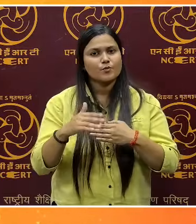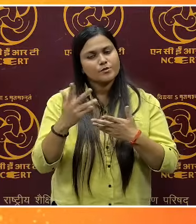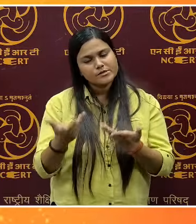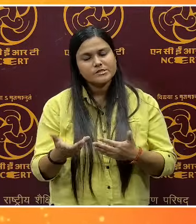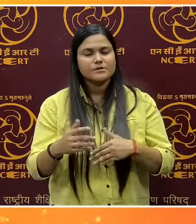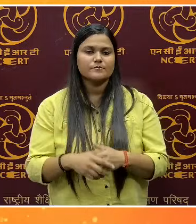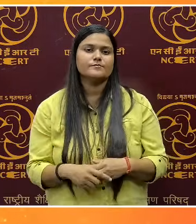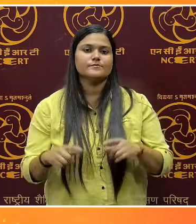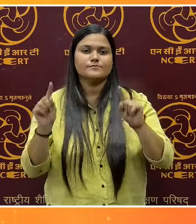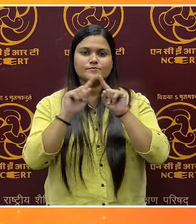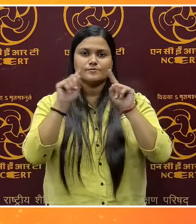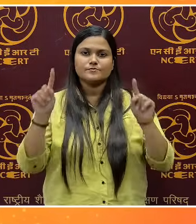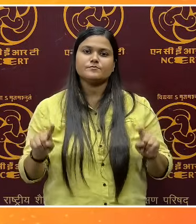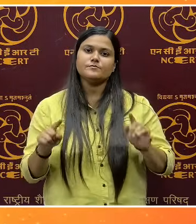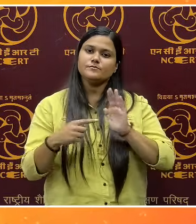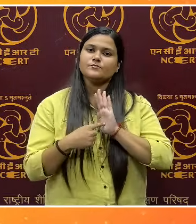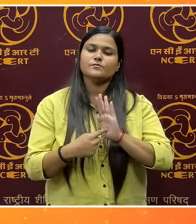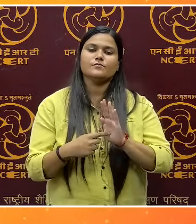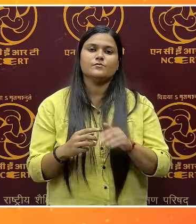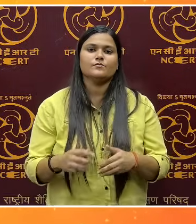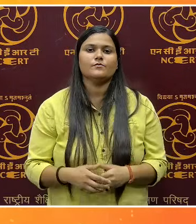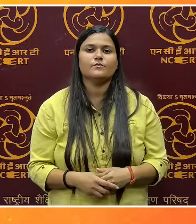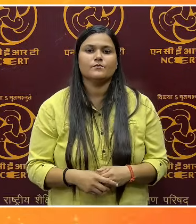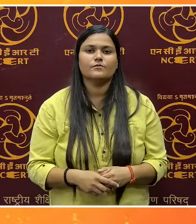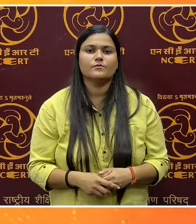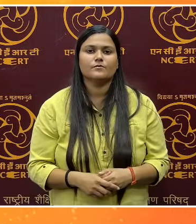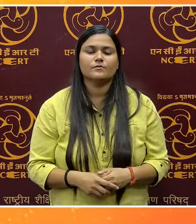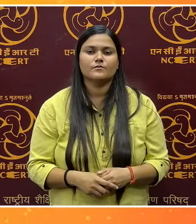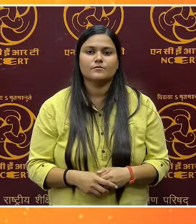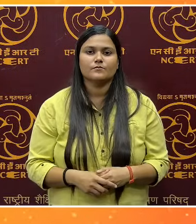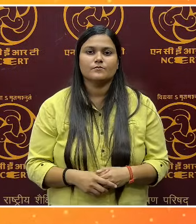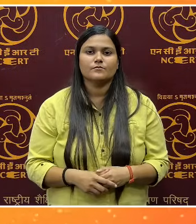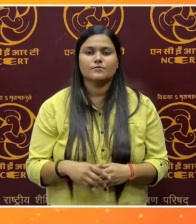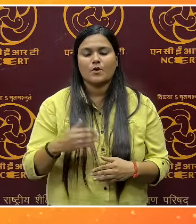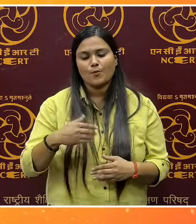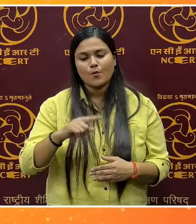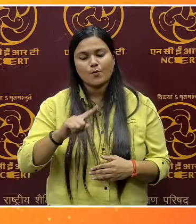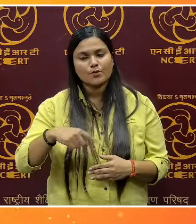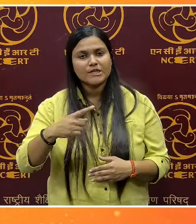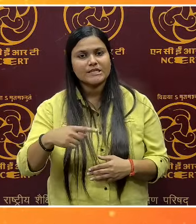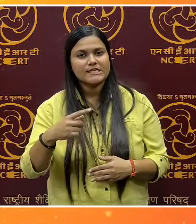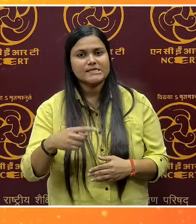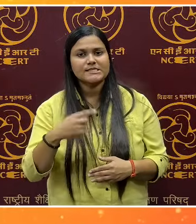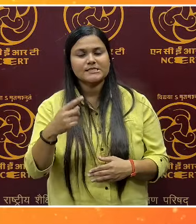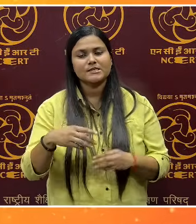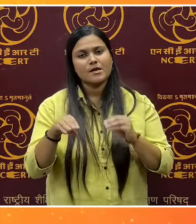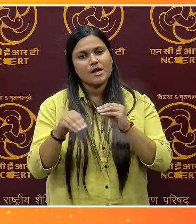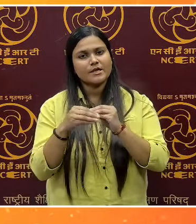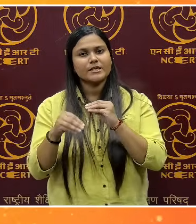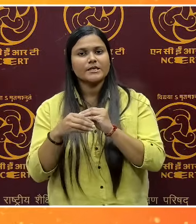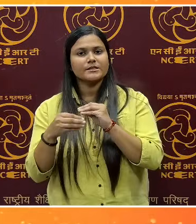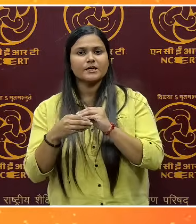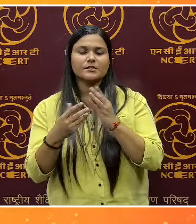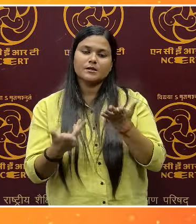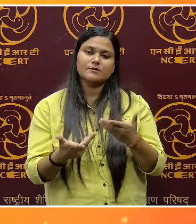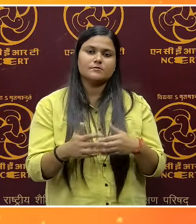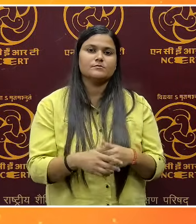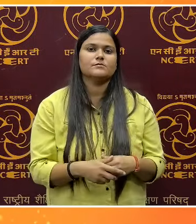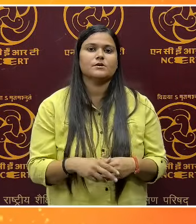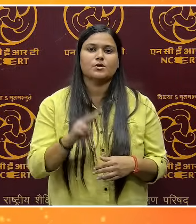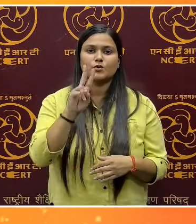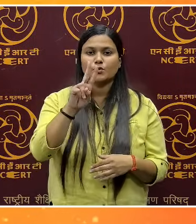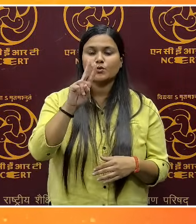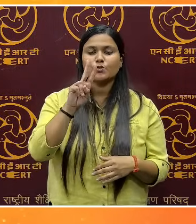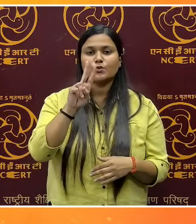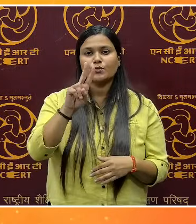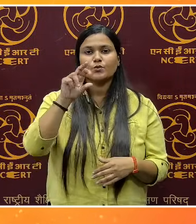power 2. Day 4 it will become 2 to the power 3 and likewise if I go on doing, on day 29th it will be 2 to the